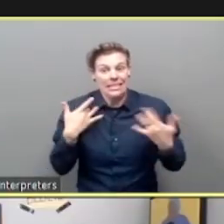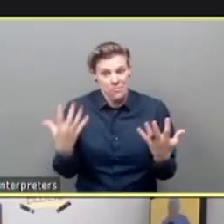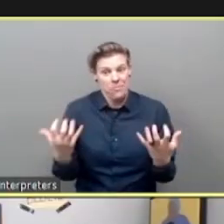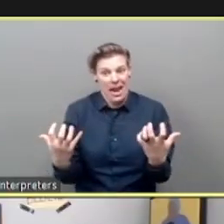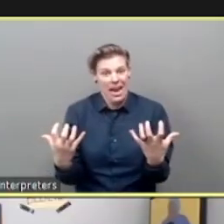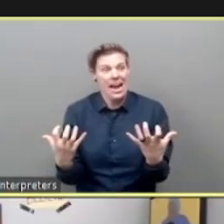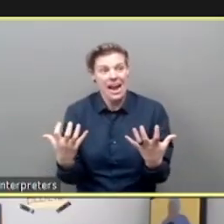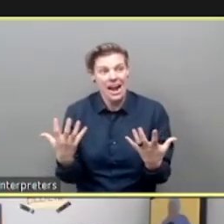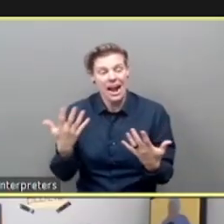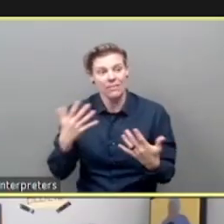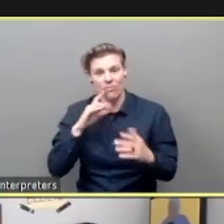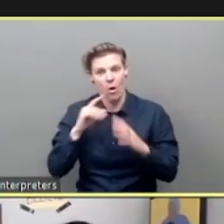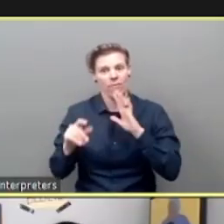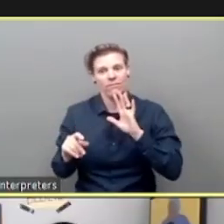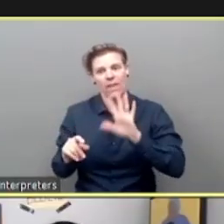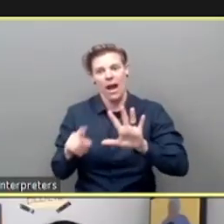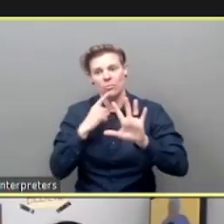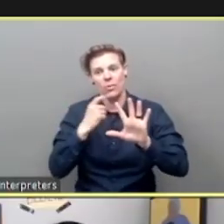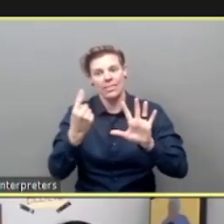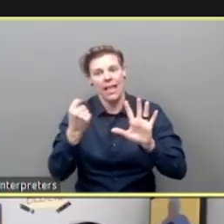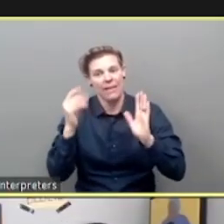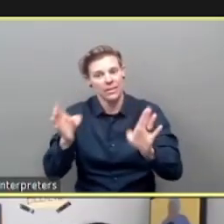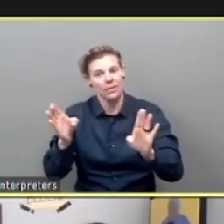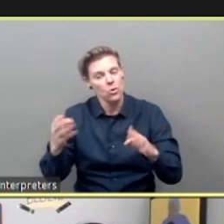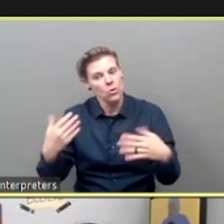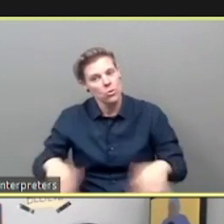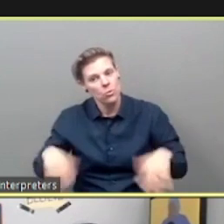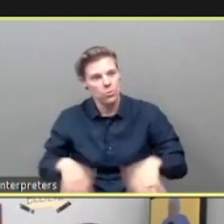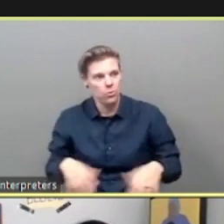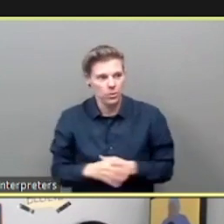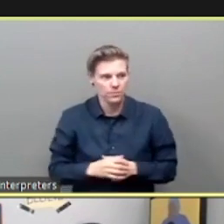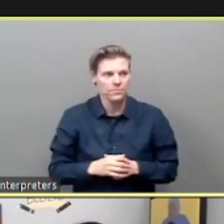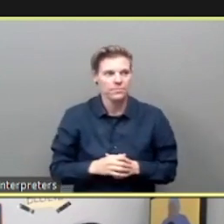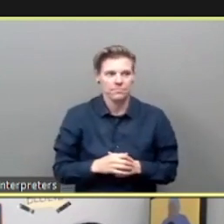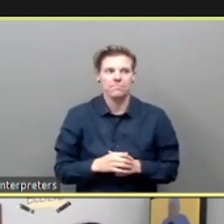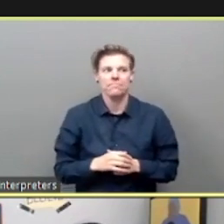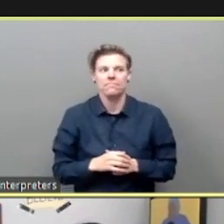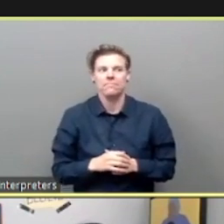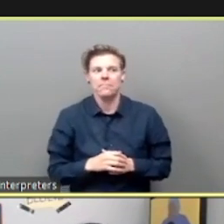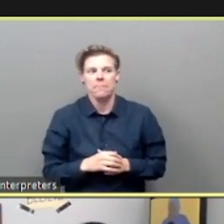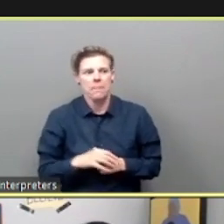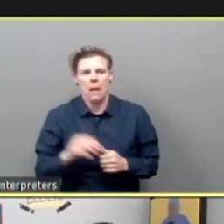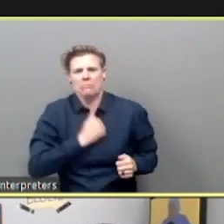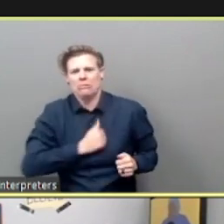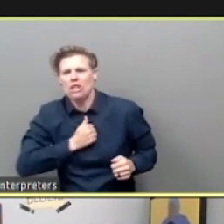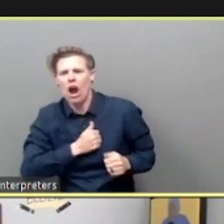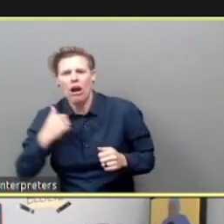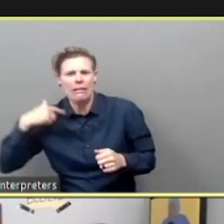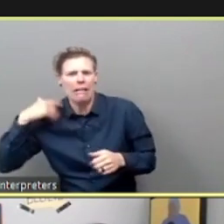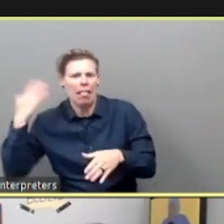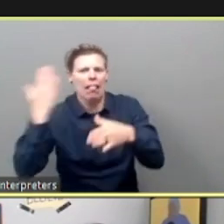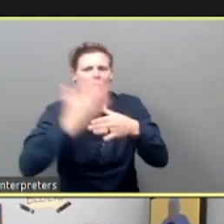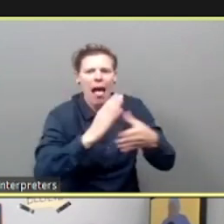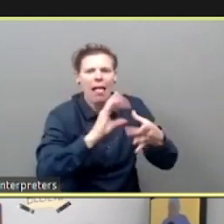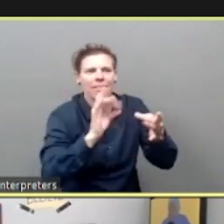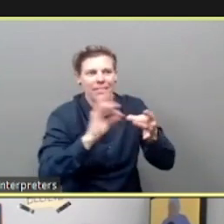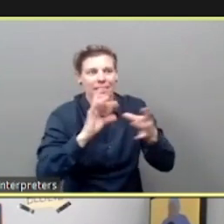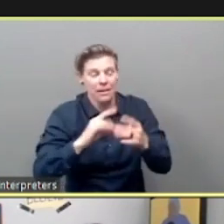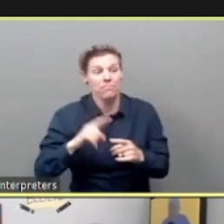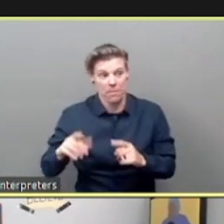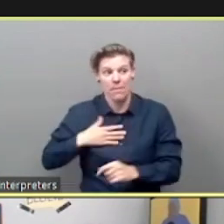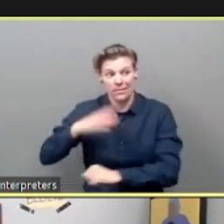vaccinated. So did you want to add something, David? Yeah, Laura, I don't normally interrupt you, but I was talking to my son in Michigan this morning,